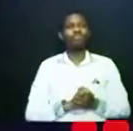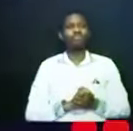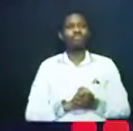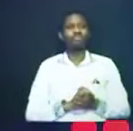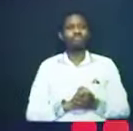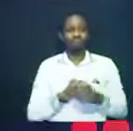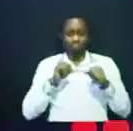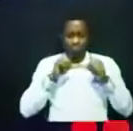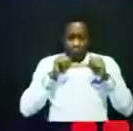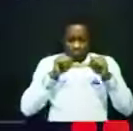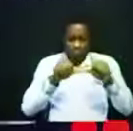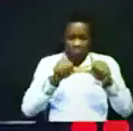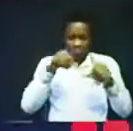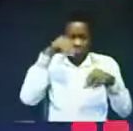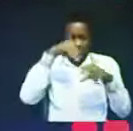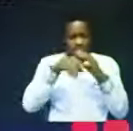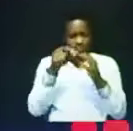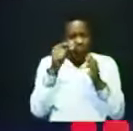Continue in it.